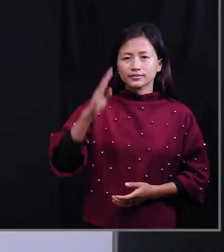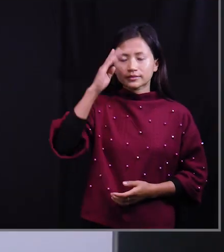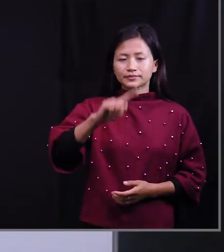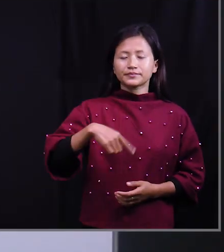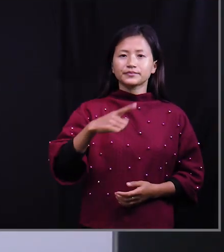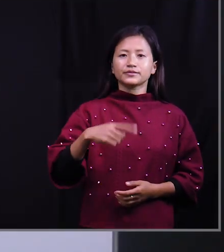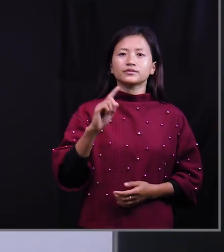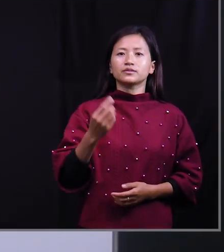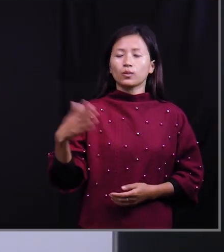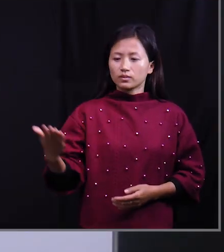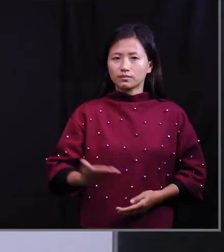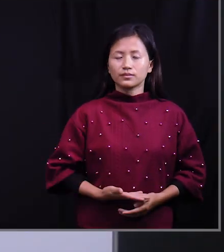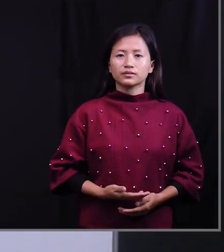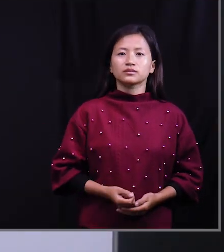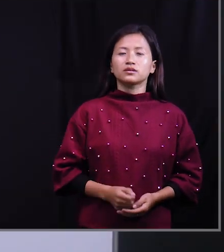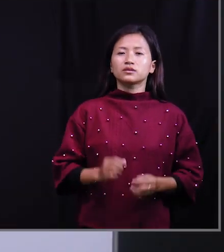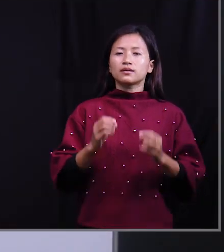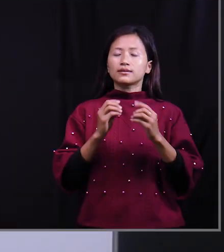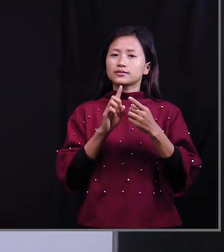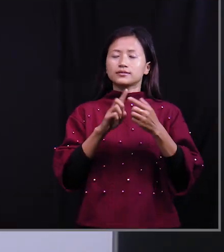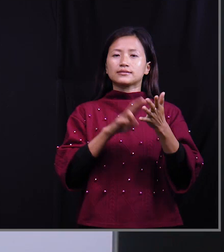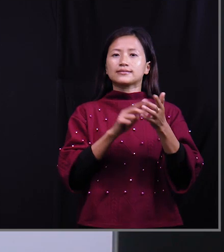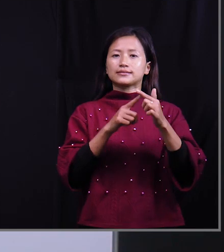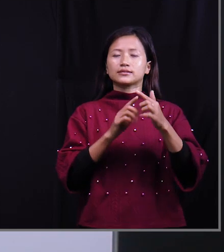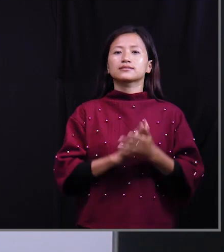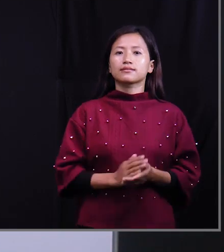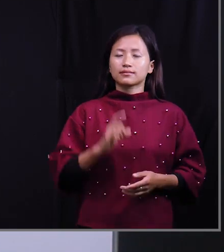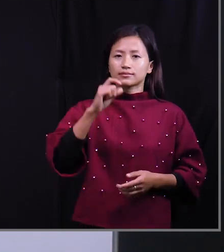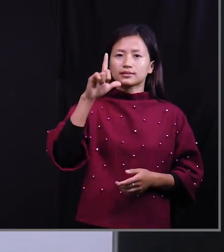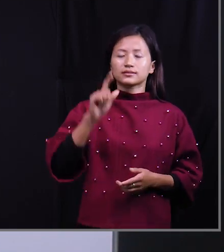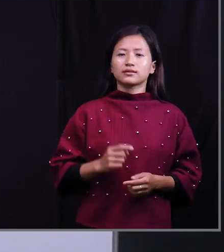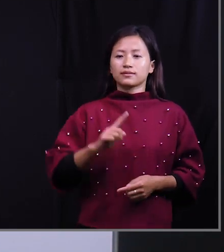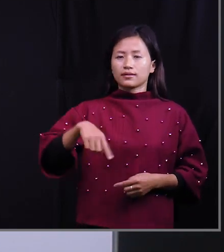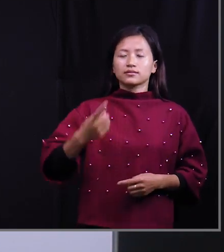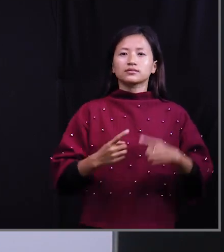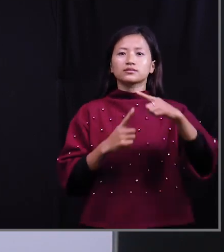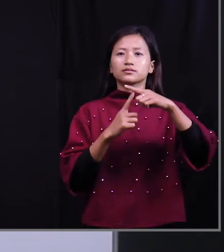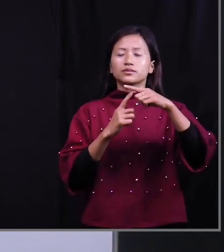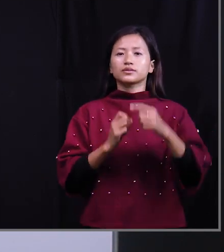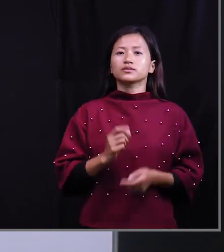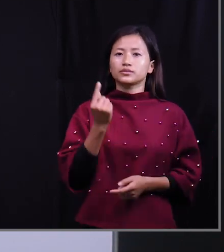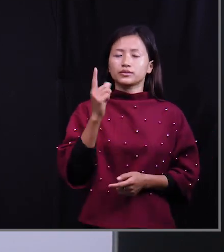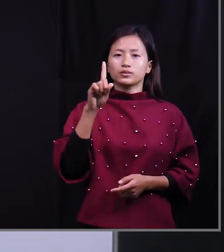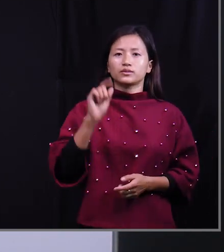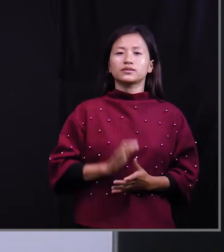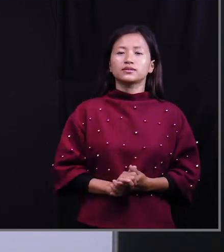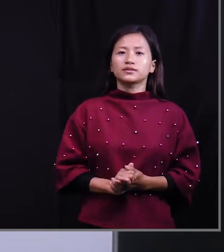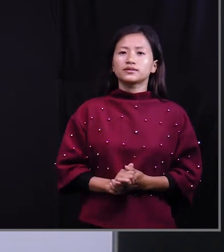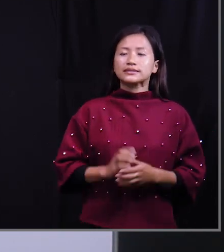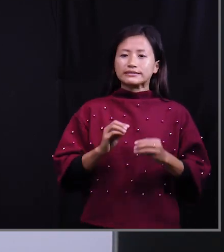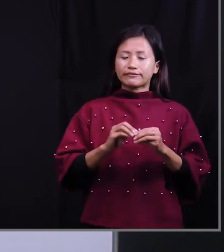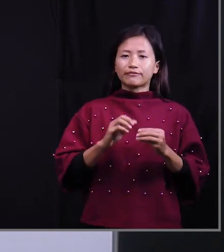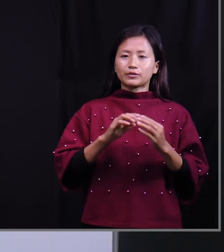Hello everyone, welcome back to our entrepreneurship class, and our next topic under Unit 1 is